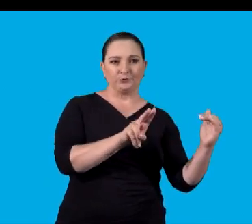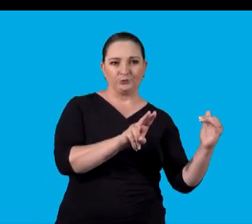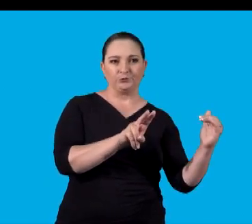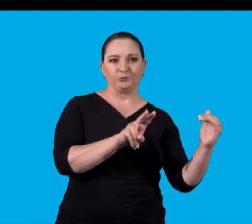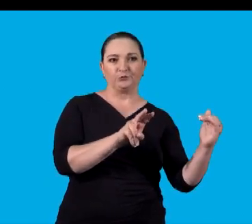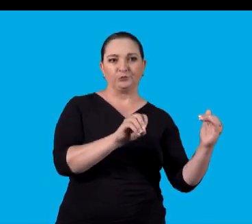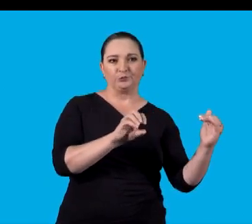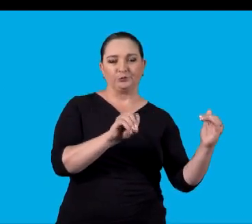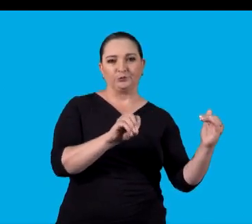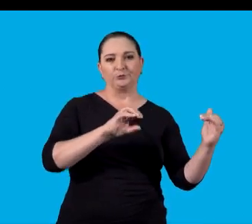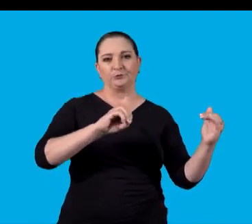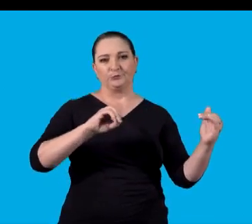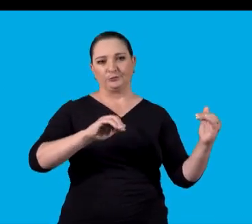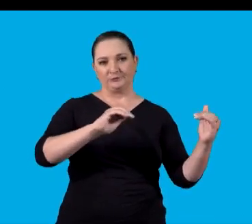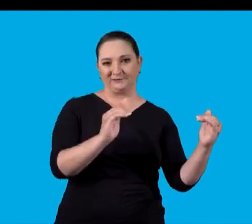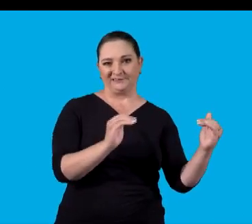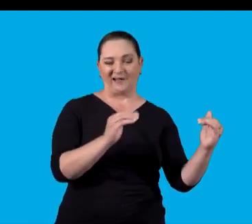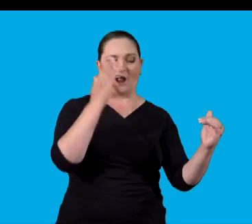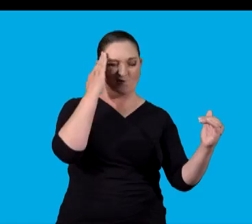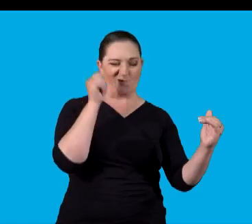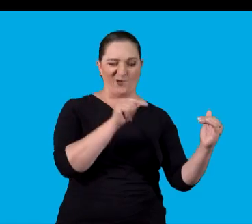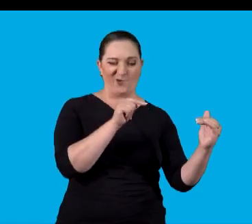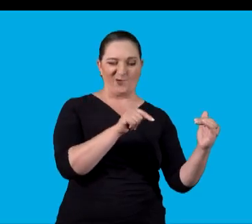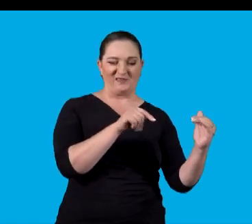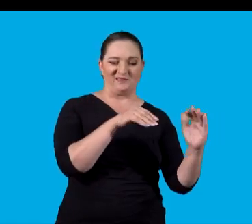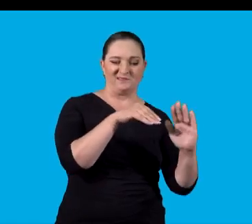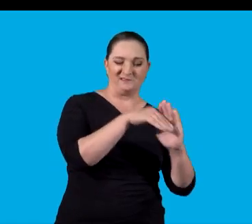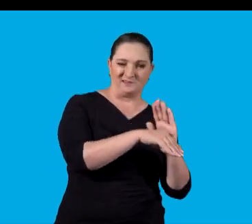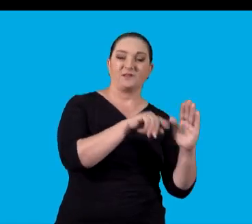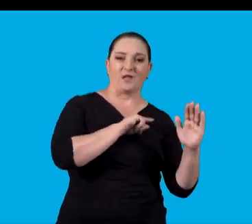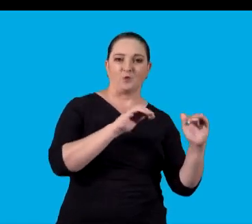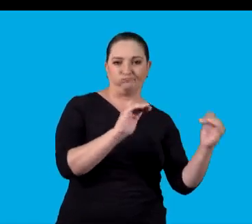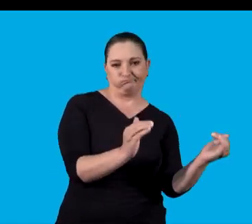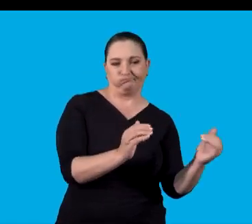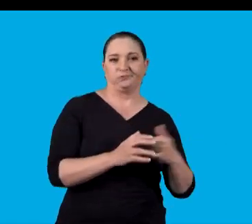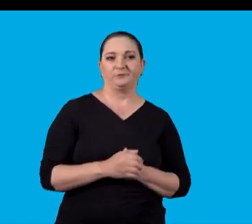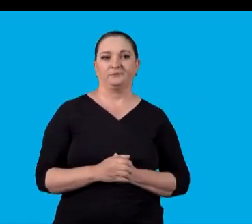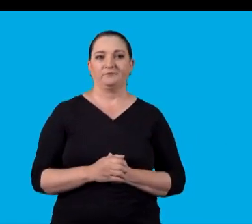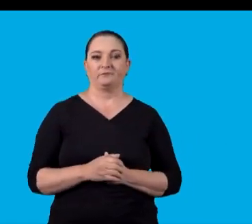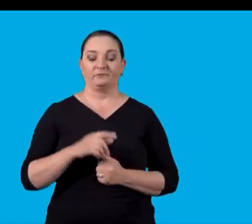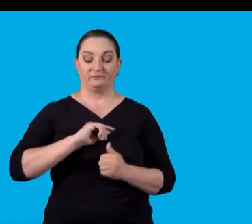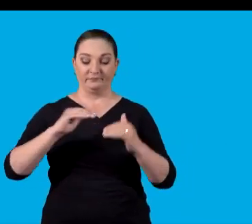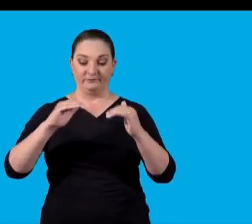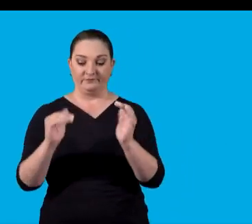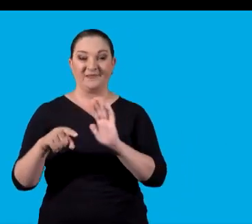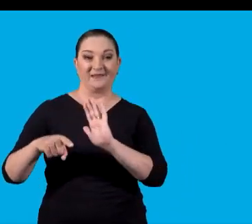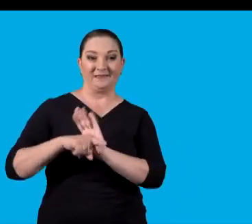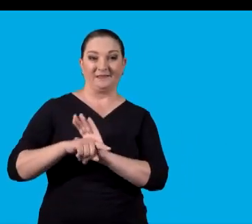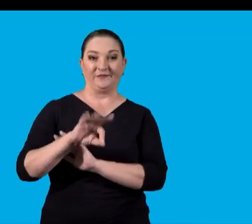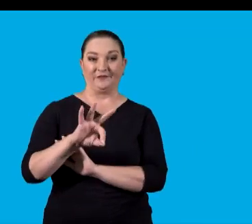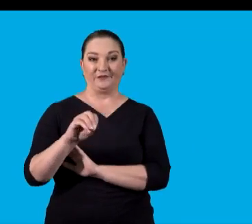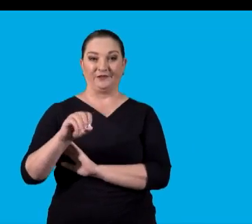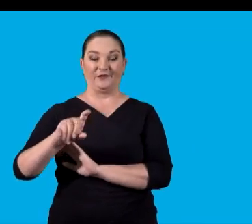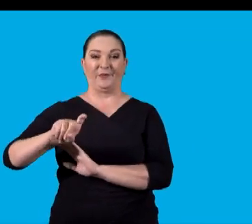million. And then I know it's a decrease. So already I have my brackets, which is a negative